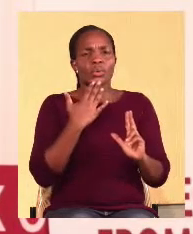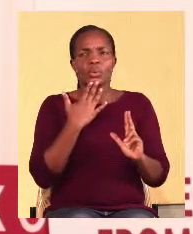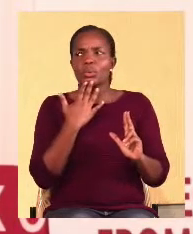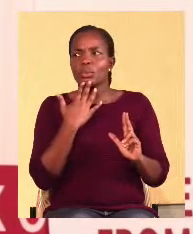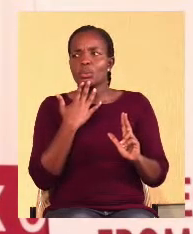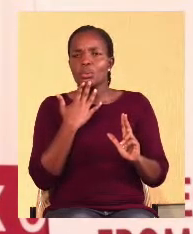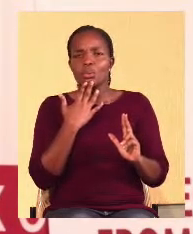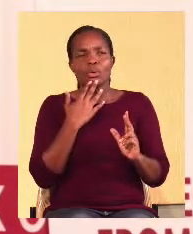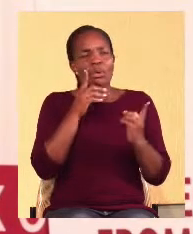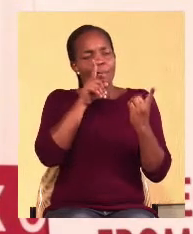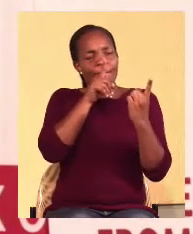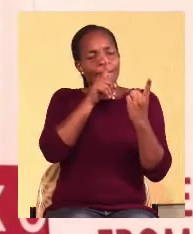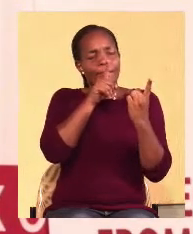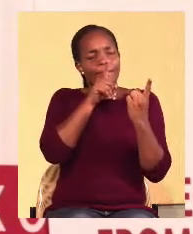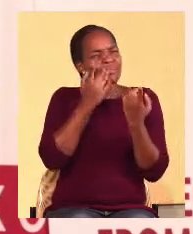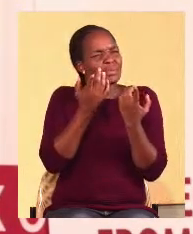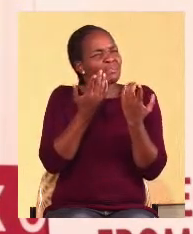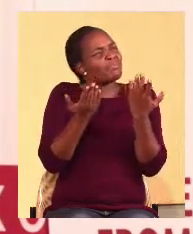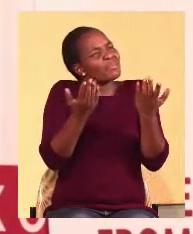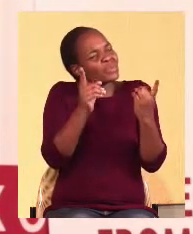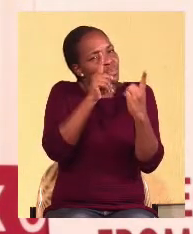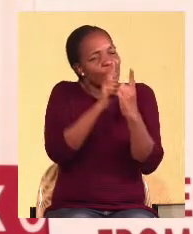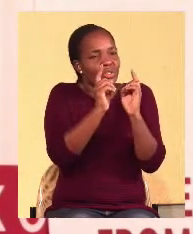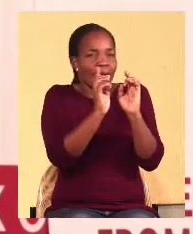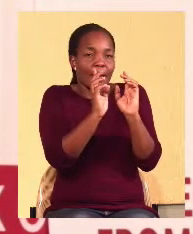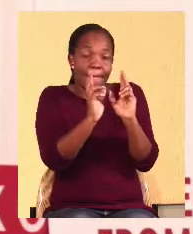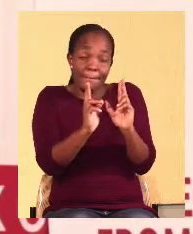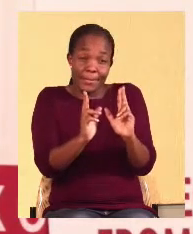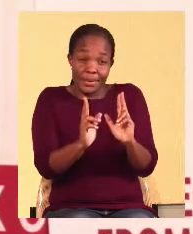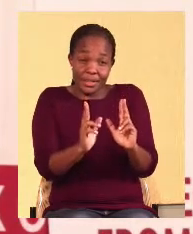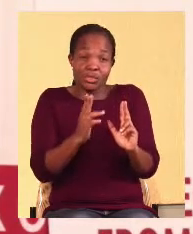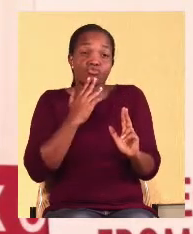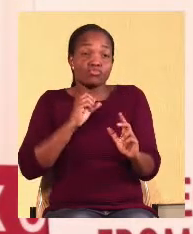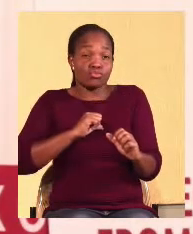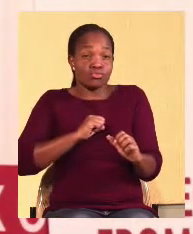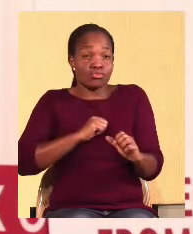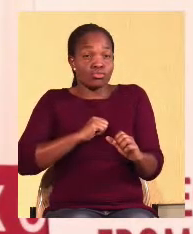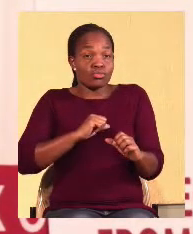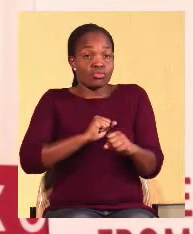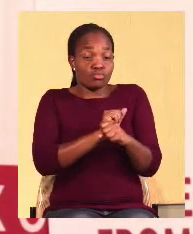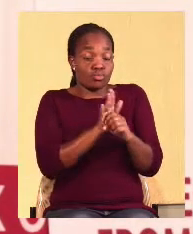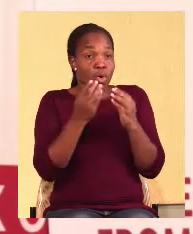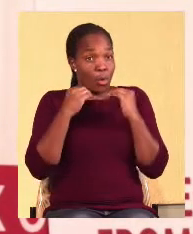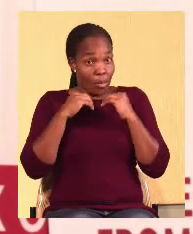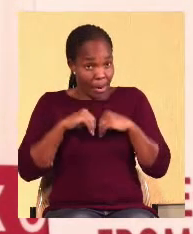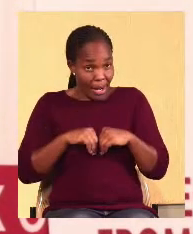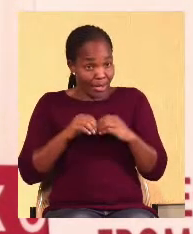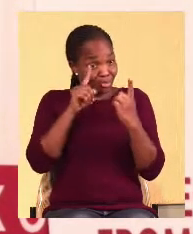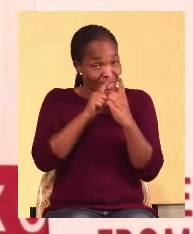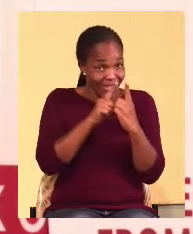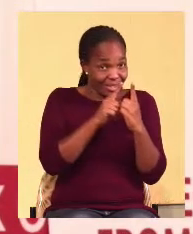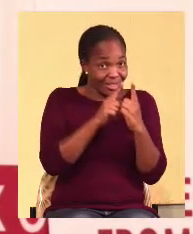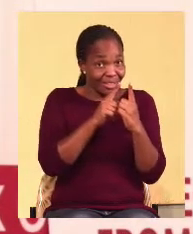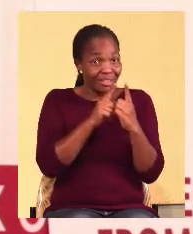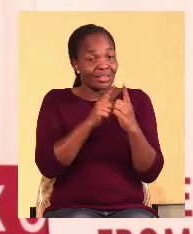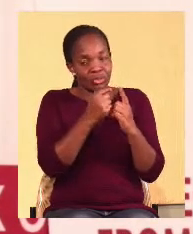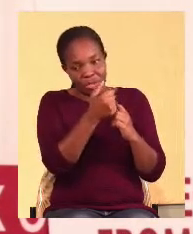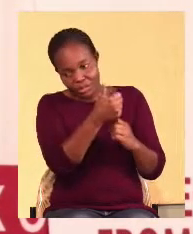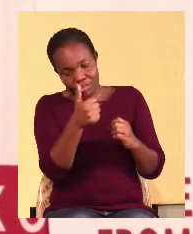in contact, those who are presenting to the health facility with respiratory ailment, etc., etc.